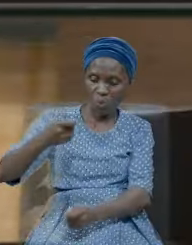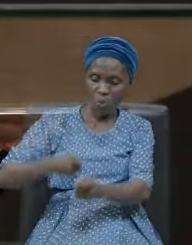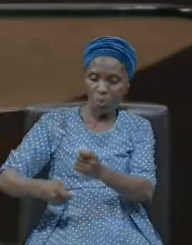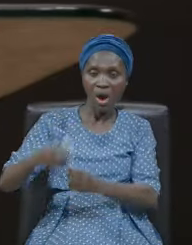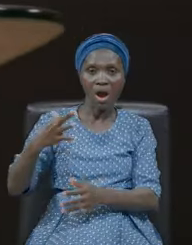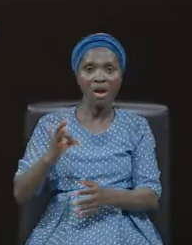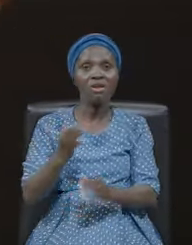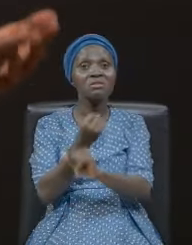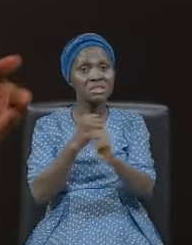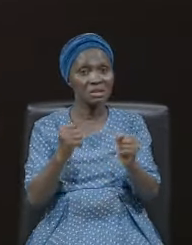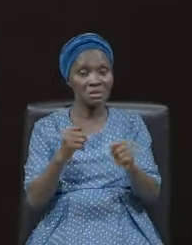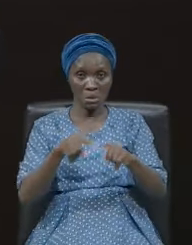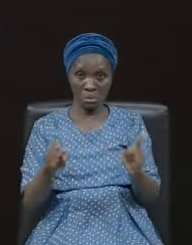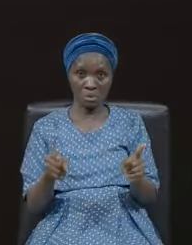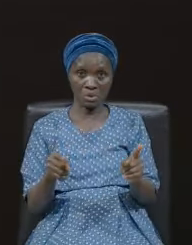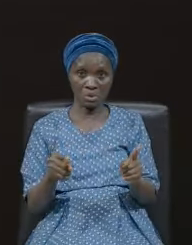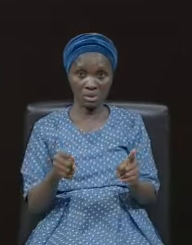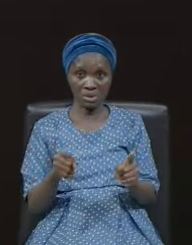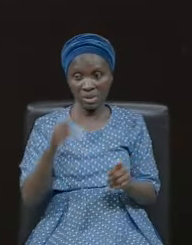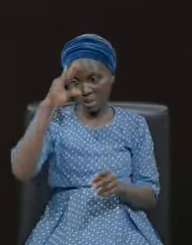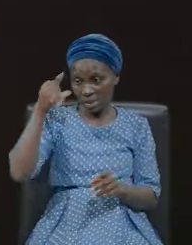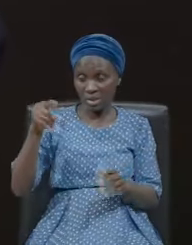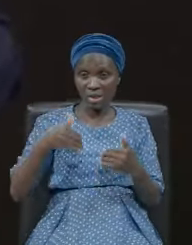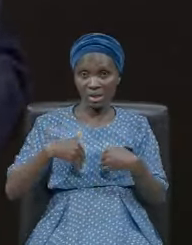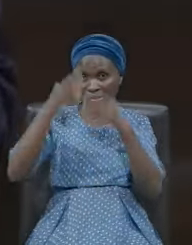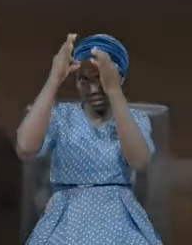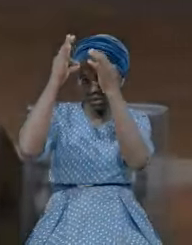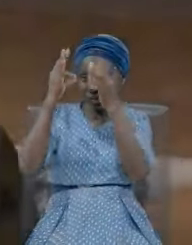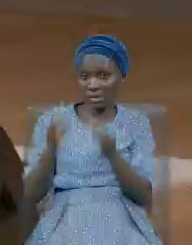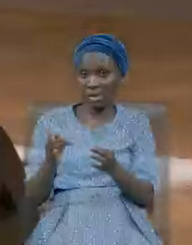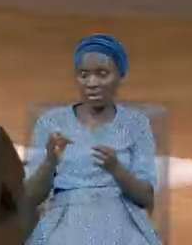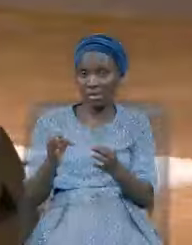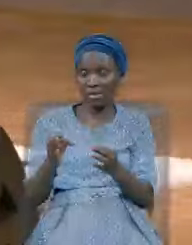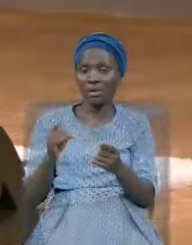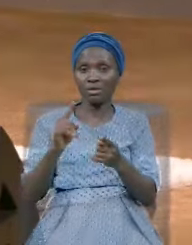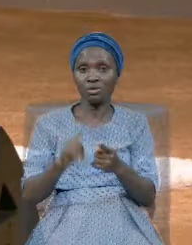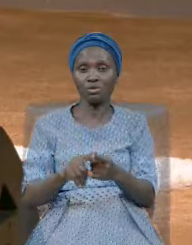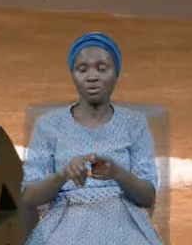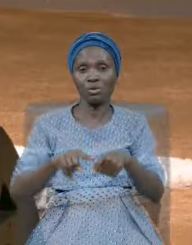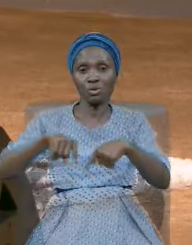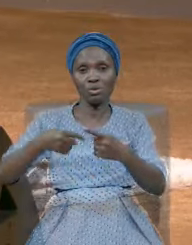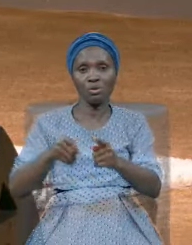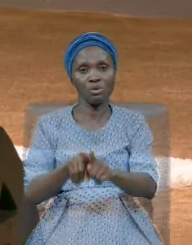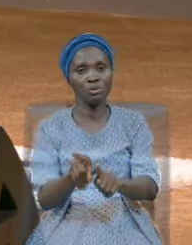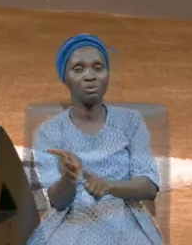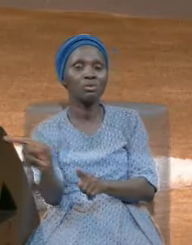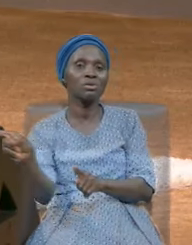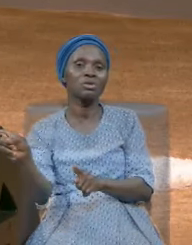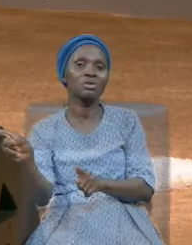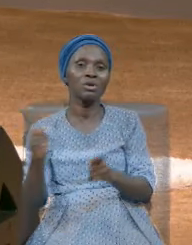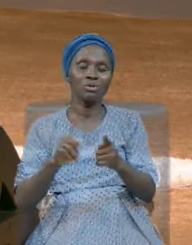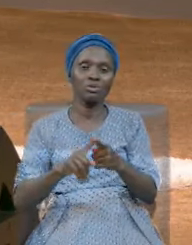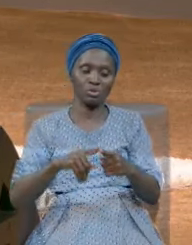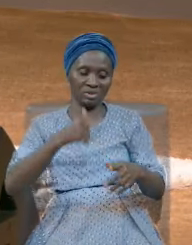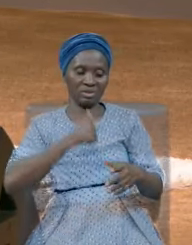But he is prone to wandering. But he is prone to